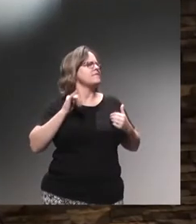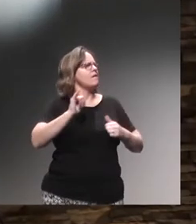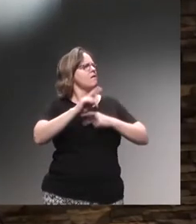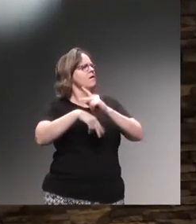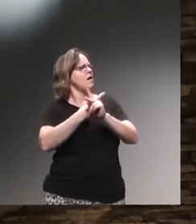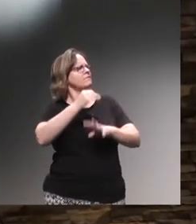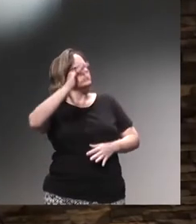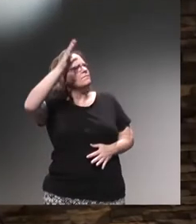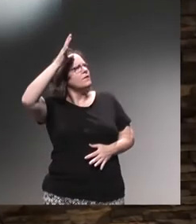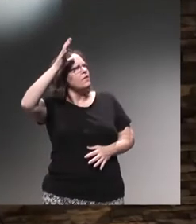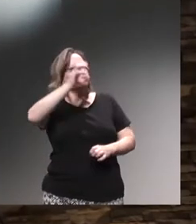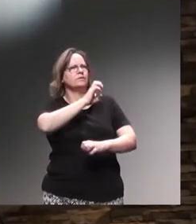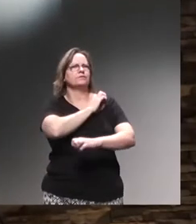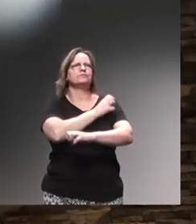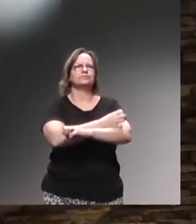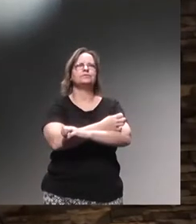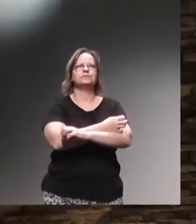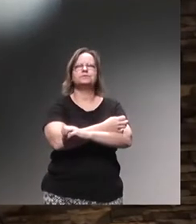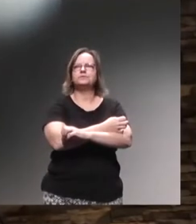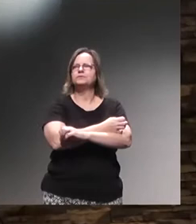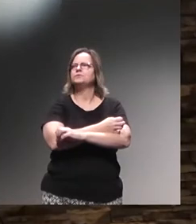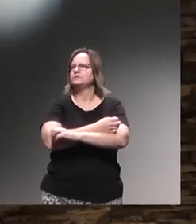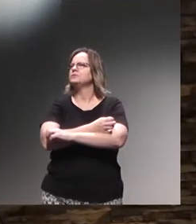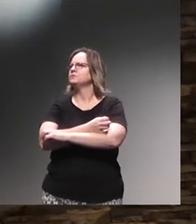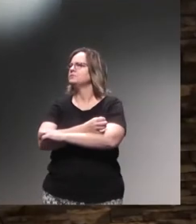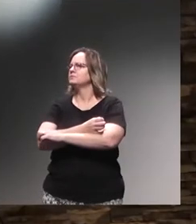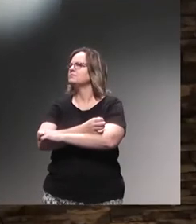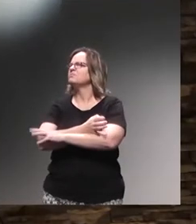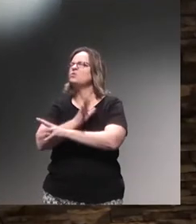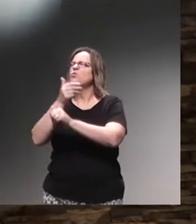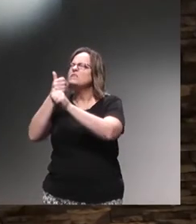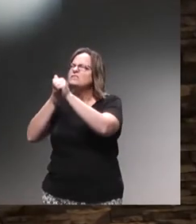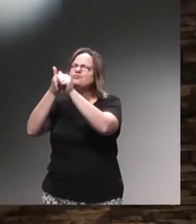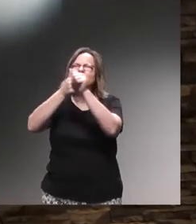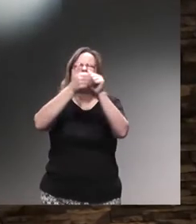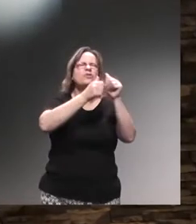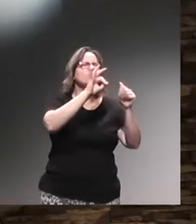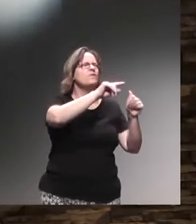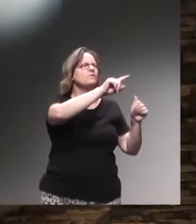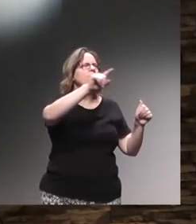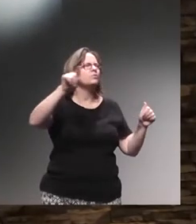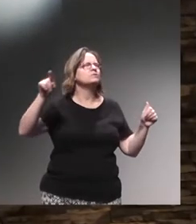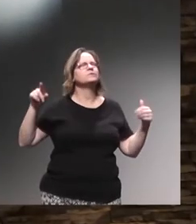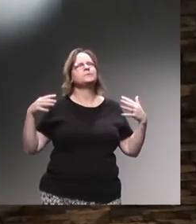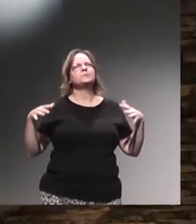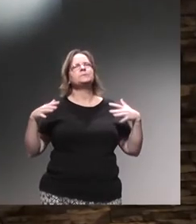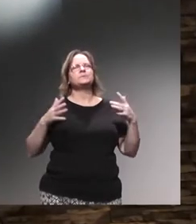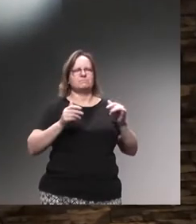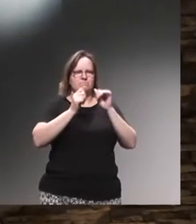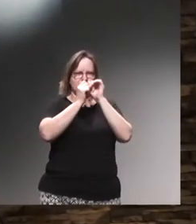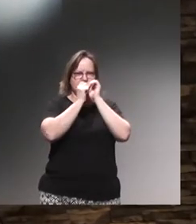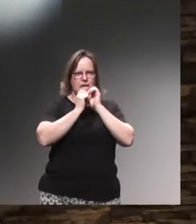And so for each and every one of you, blessings and peace.